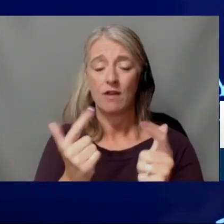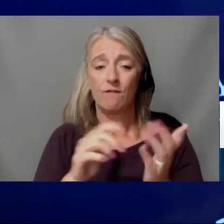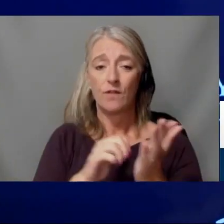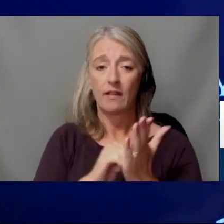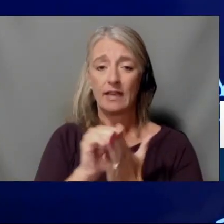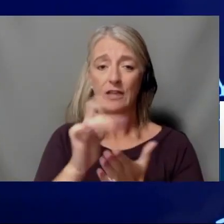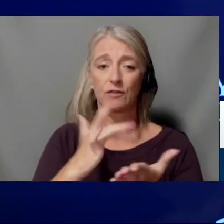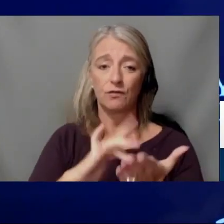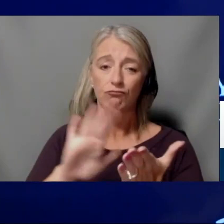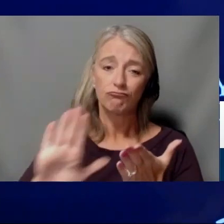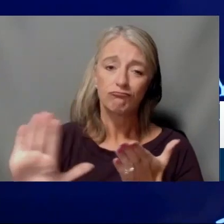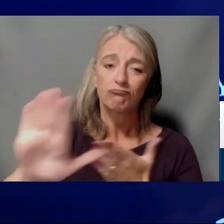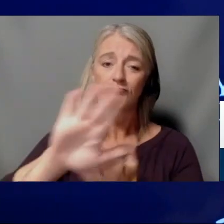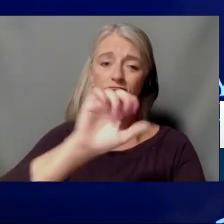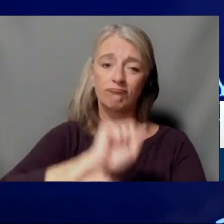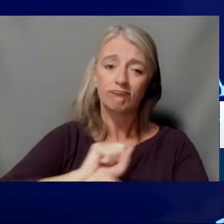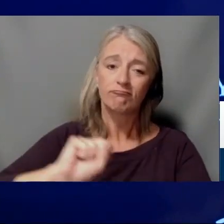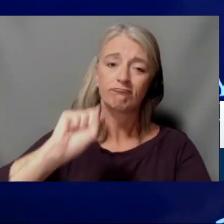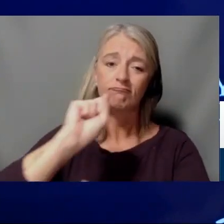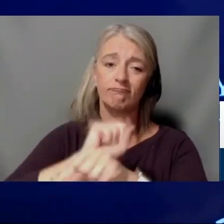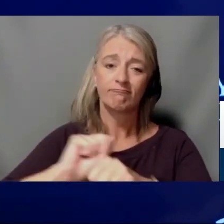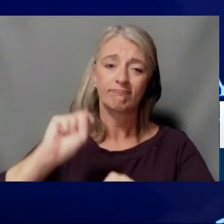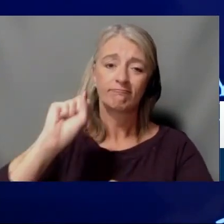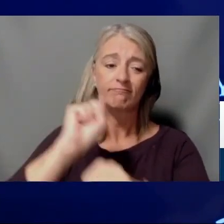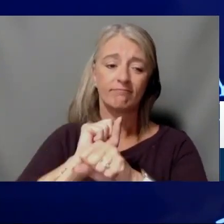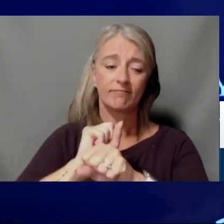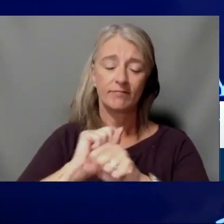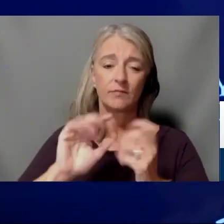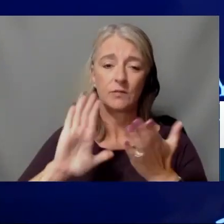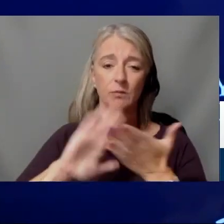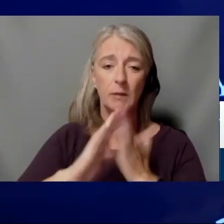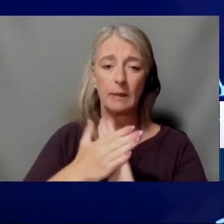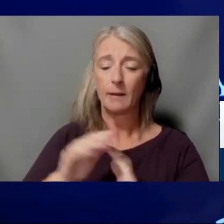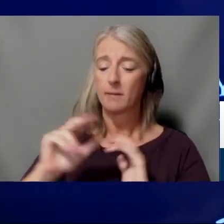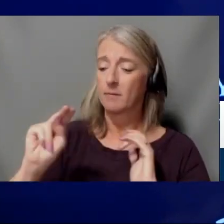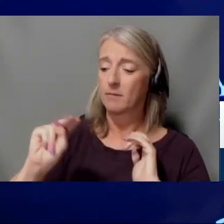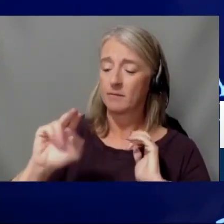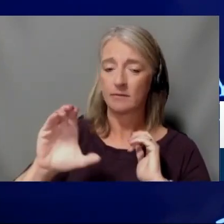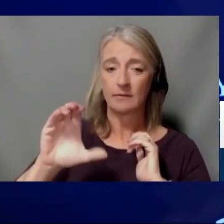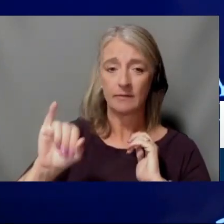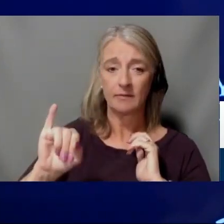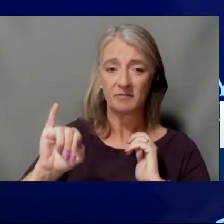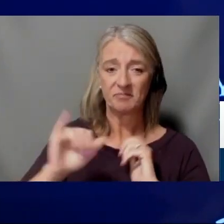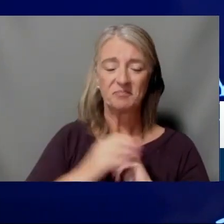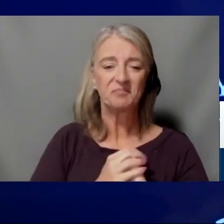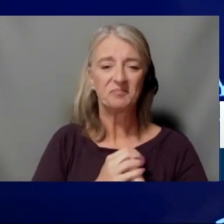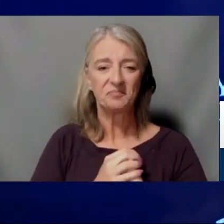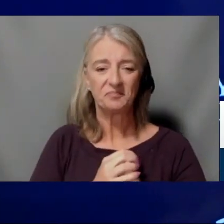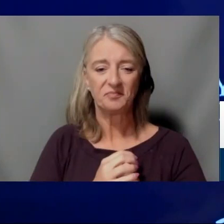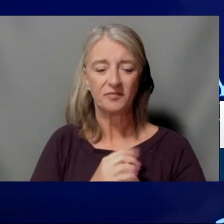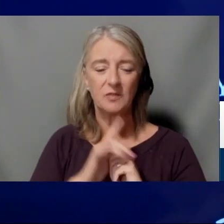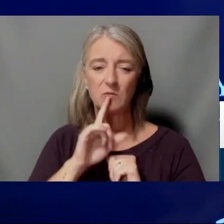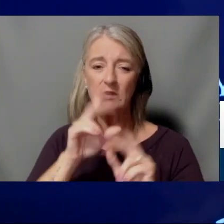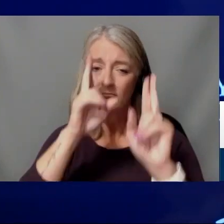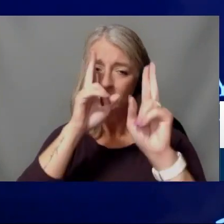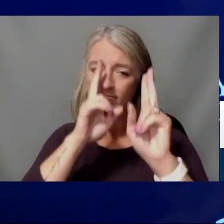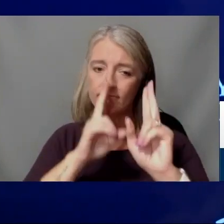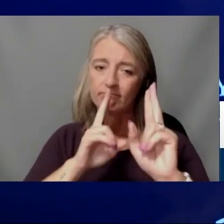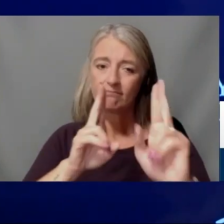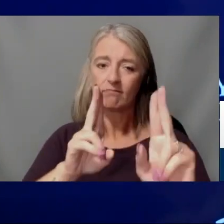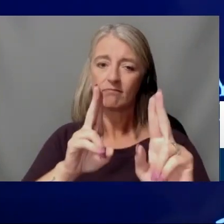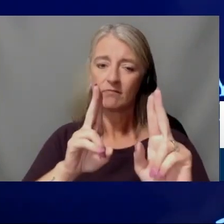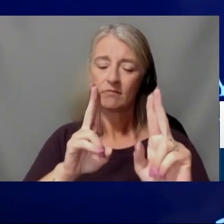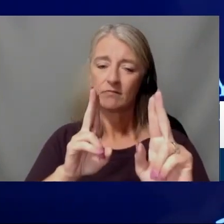on getting us to comprehensive status. And it really is an honor and a privilege to be able to